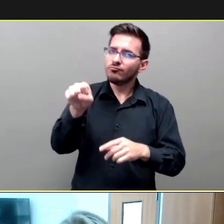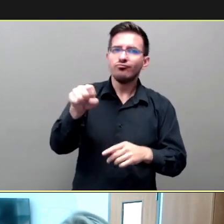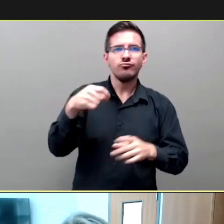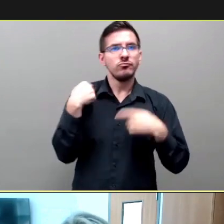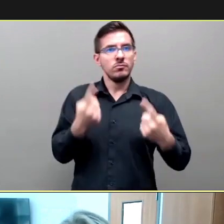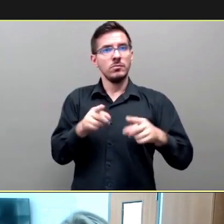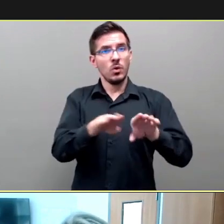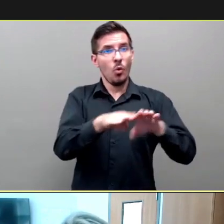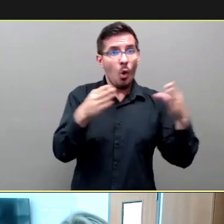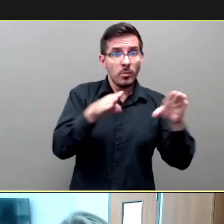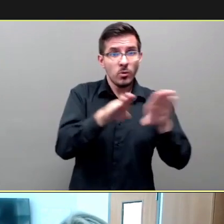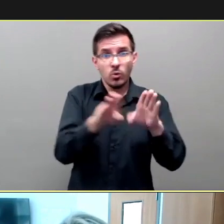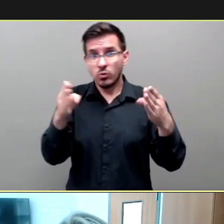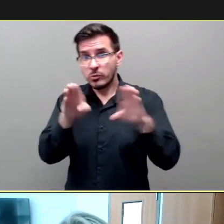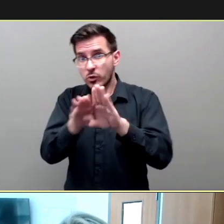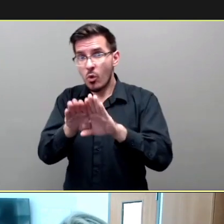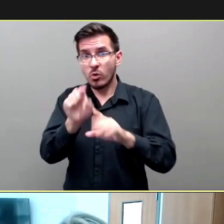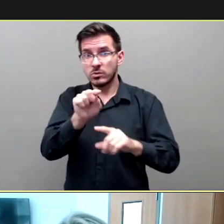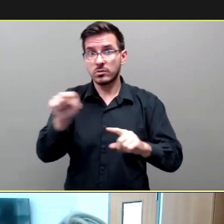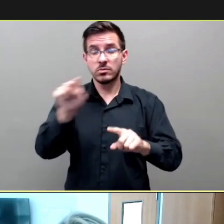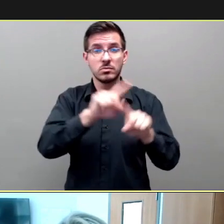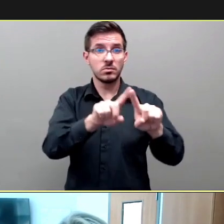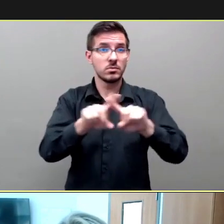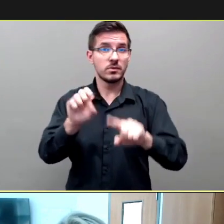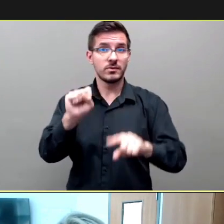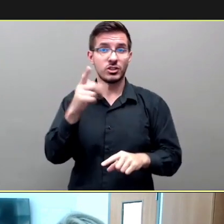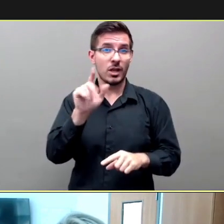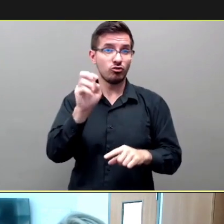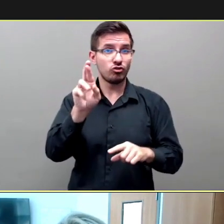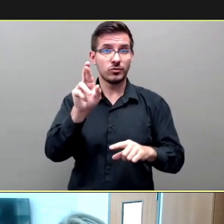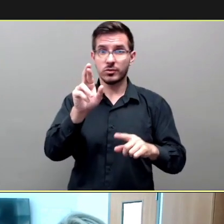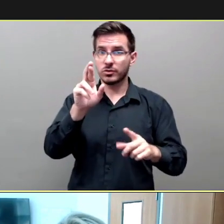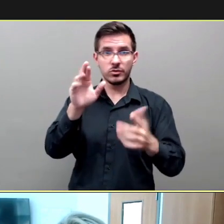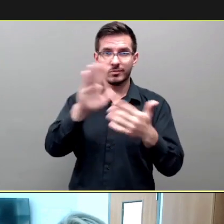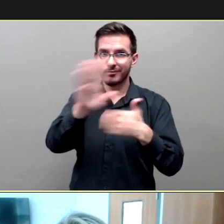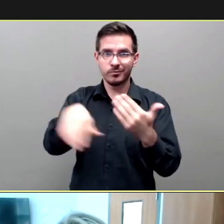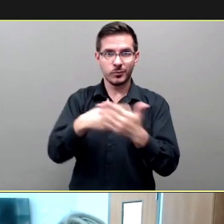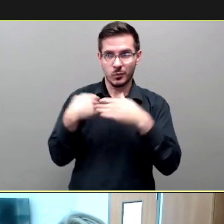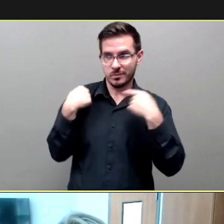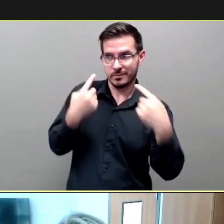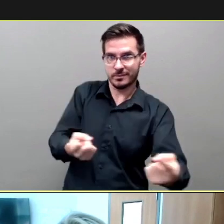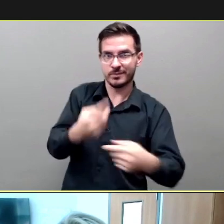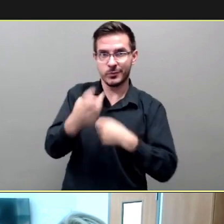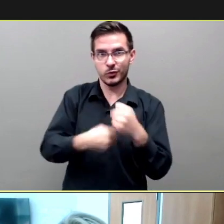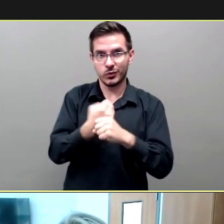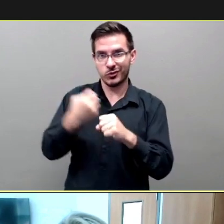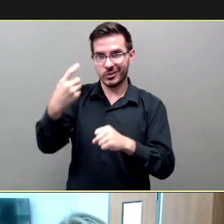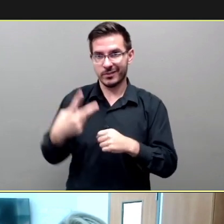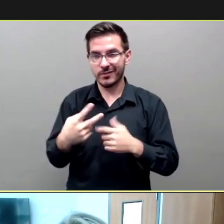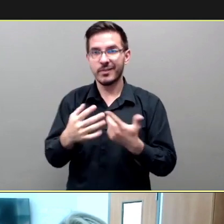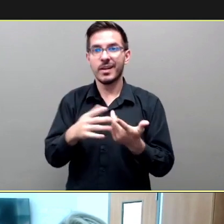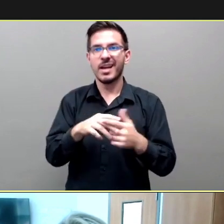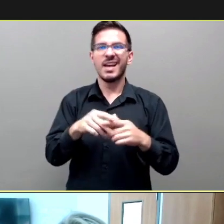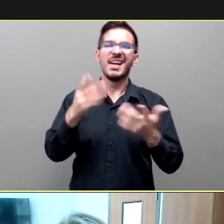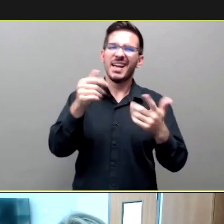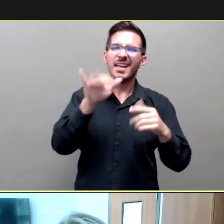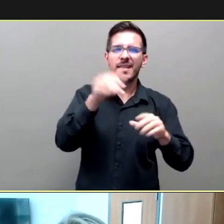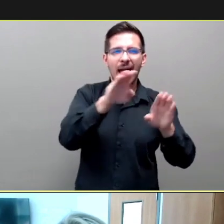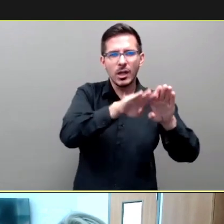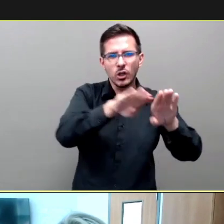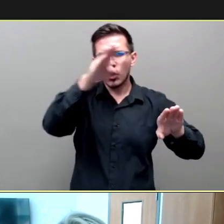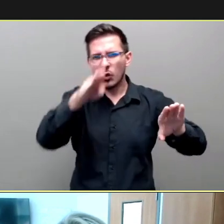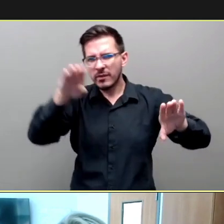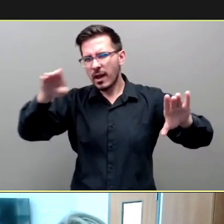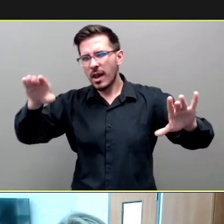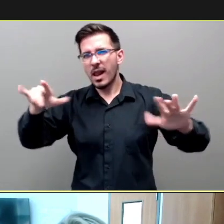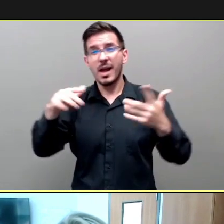and opening shelters through the whole pandemic. The curve lags the case count curve by just a